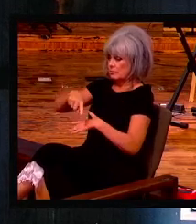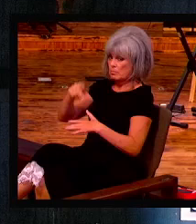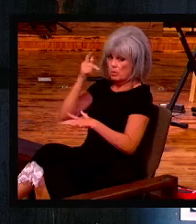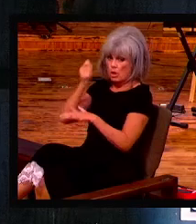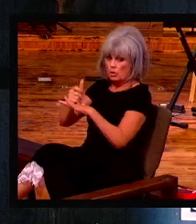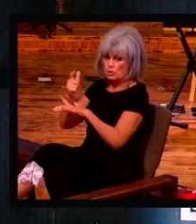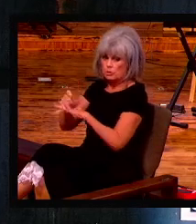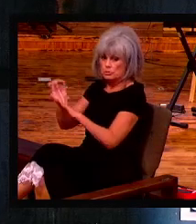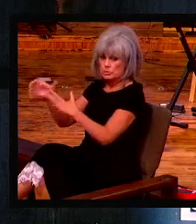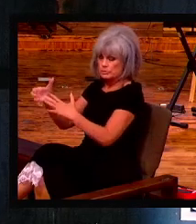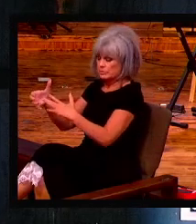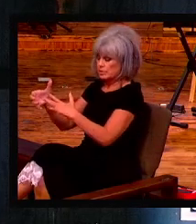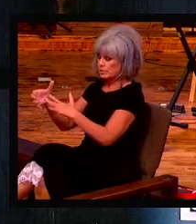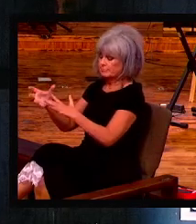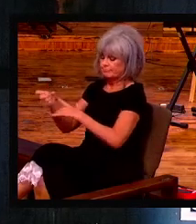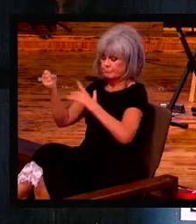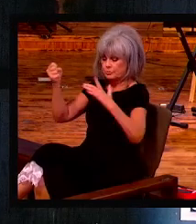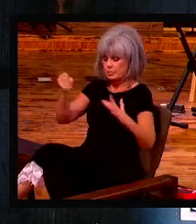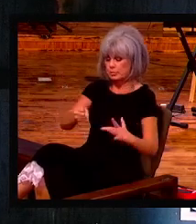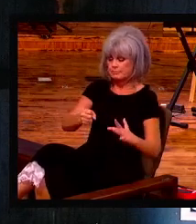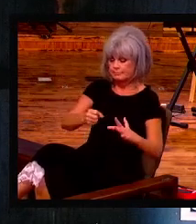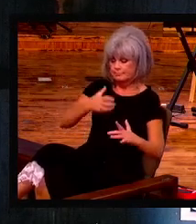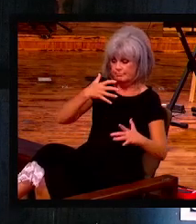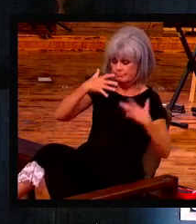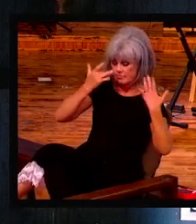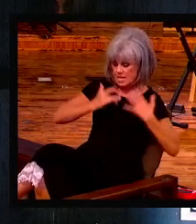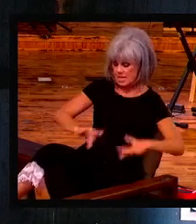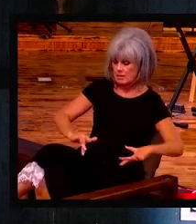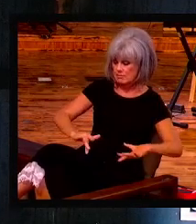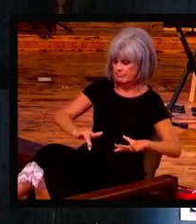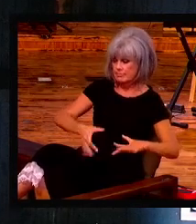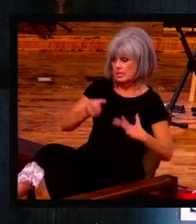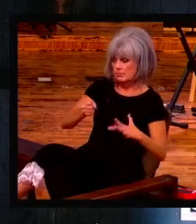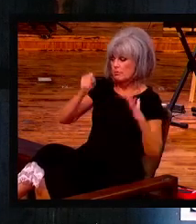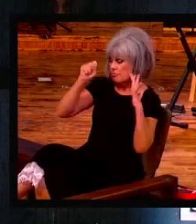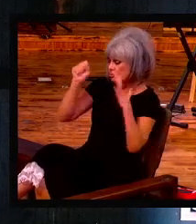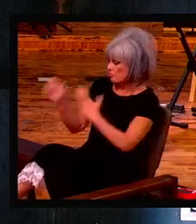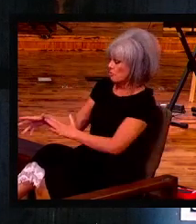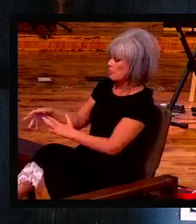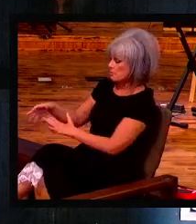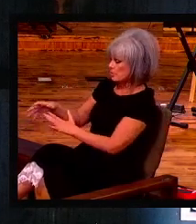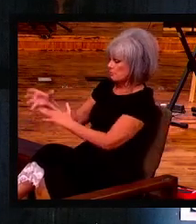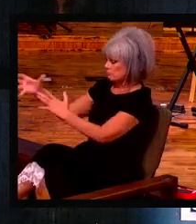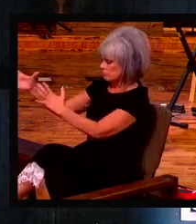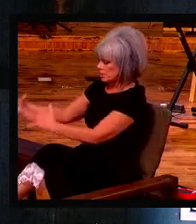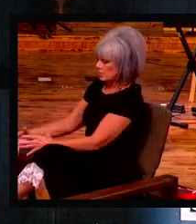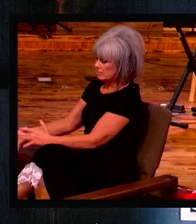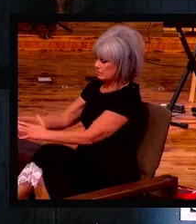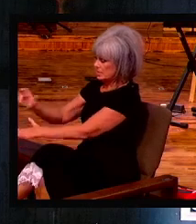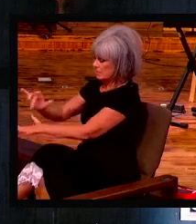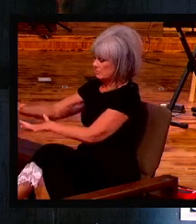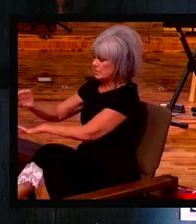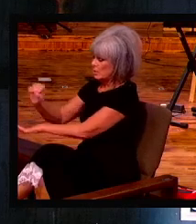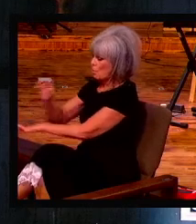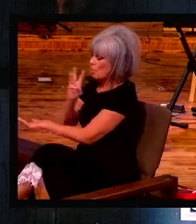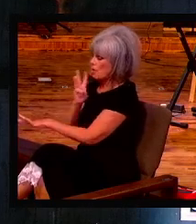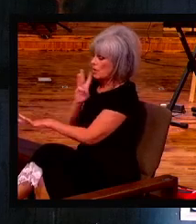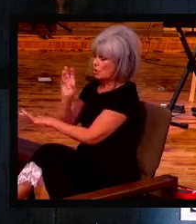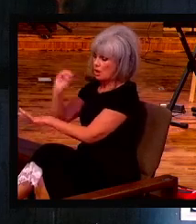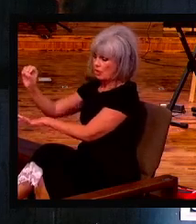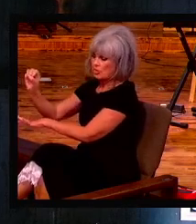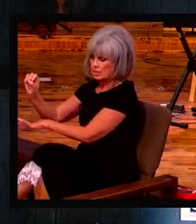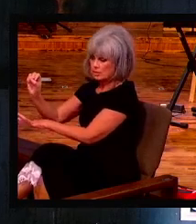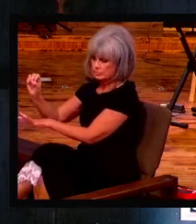And they took him and threw him into a pit. The pit was empty, and there was no water in it.